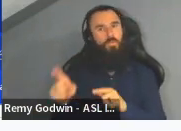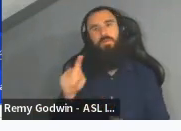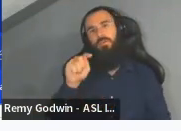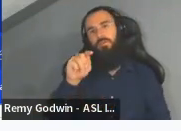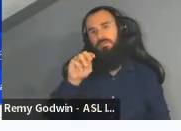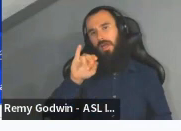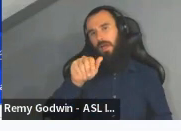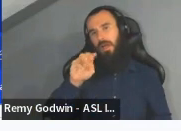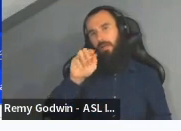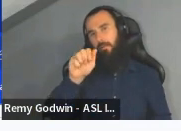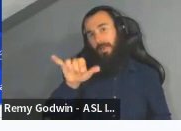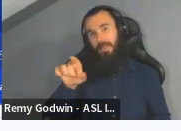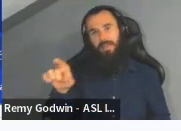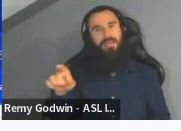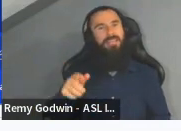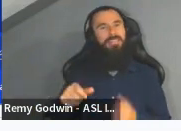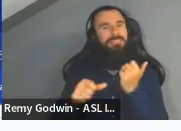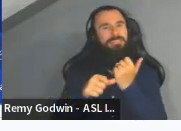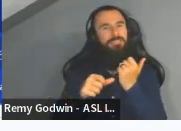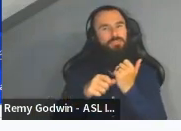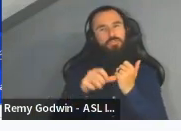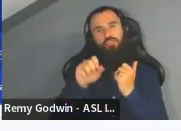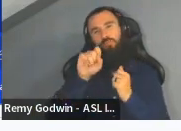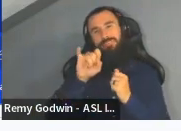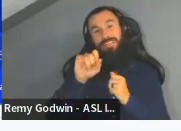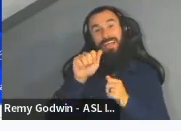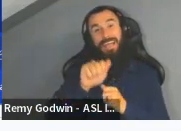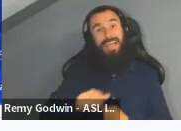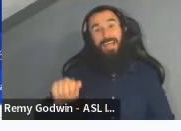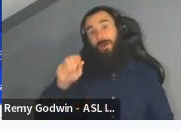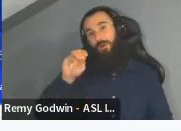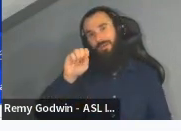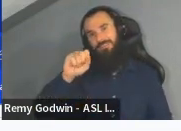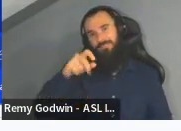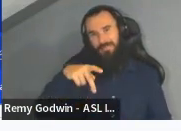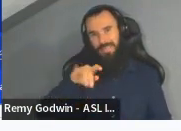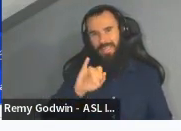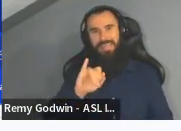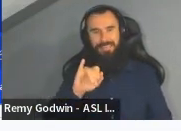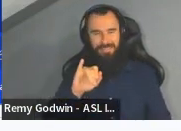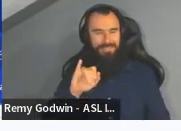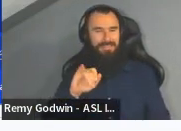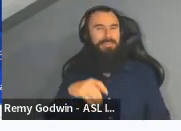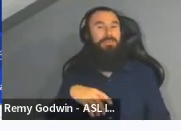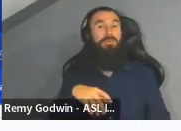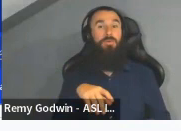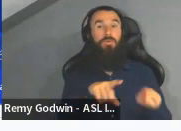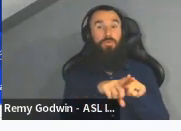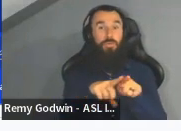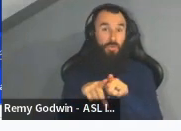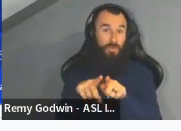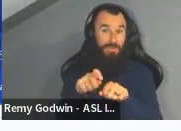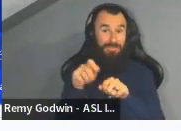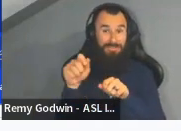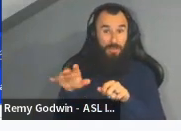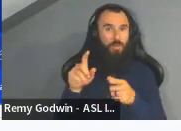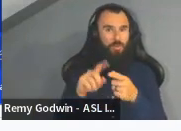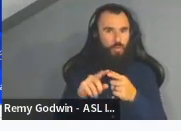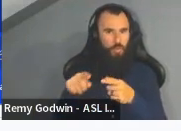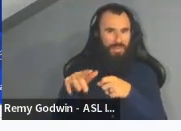assistant superintendent at OSPI. And then you also need to send one to the